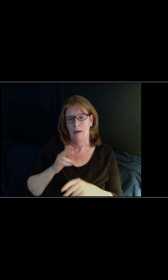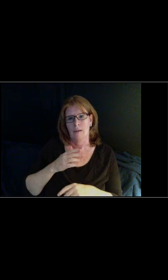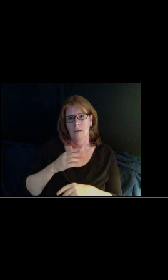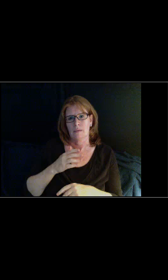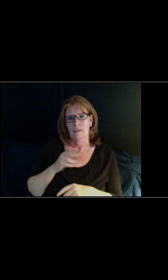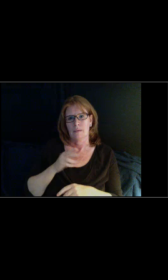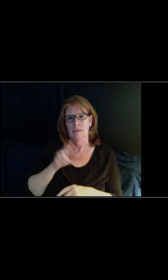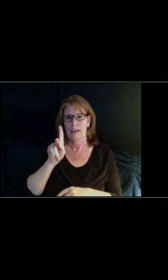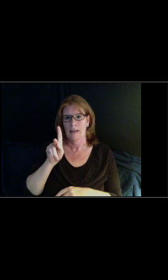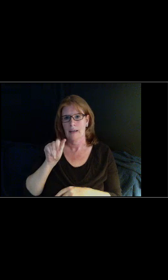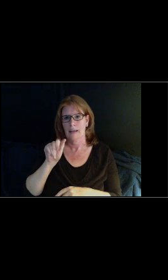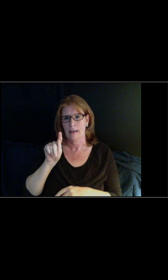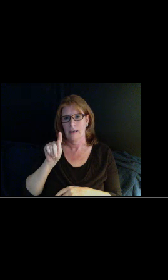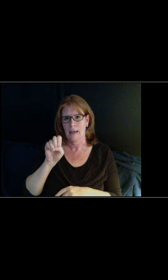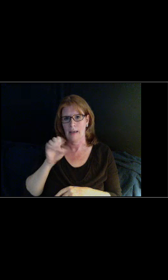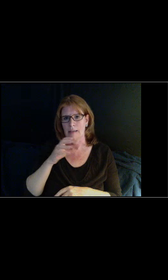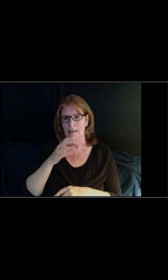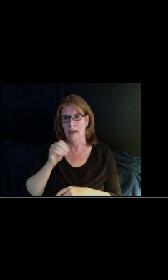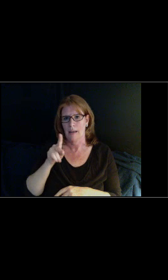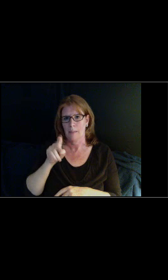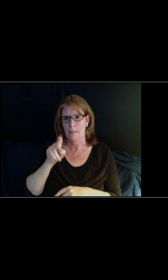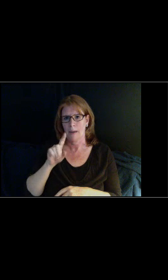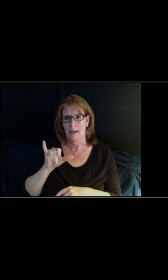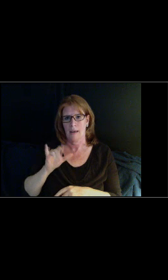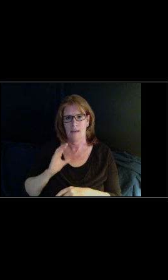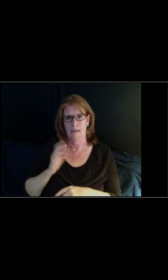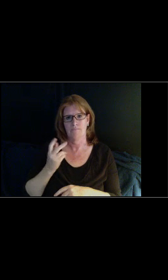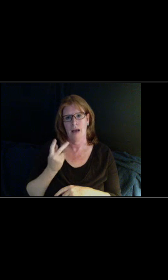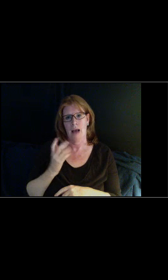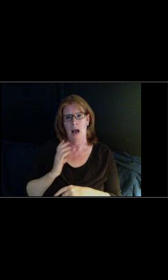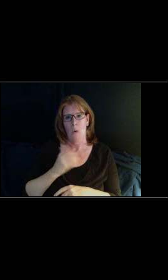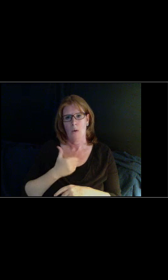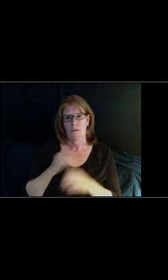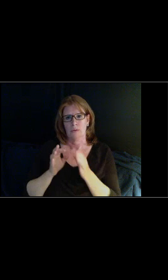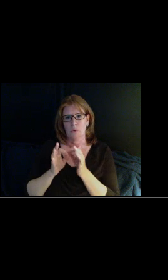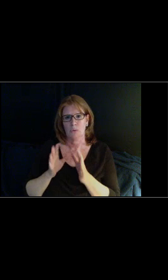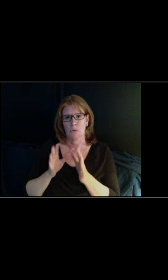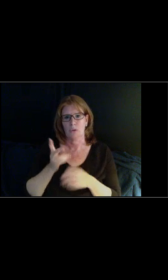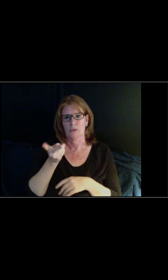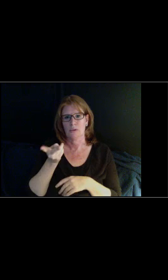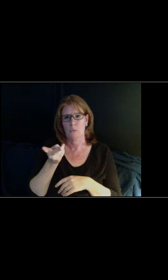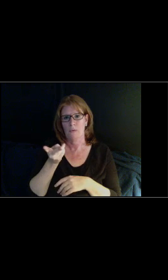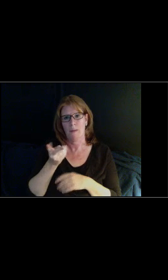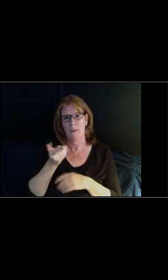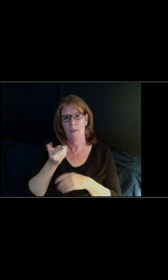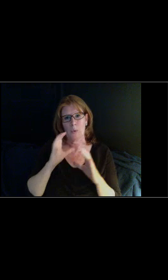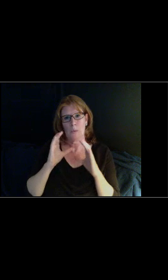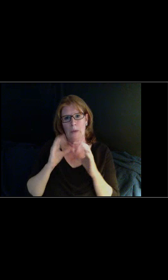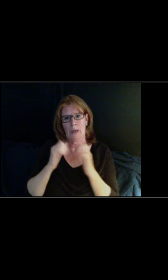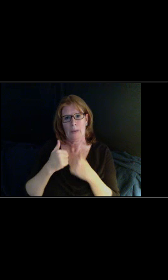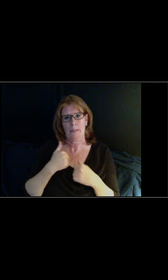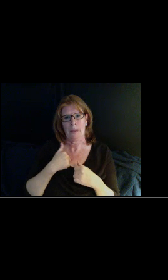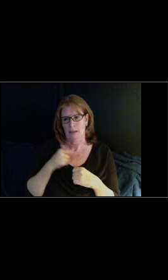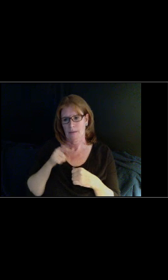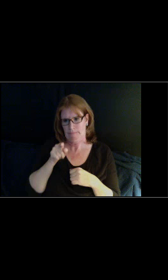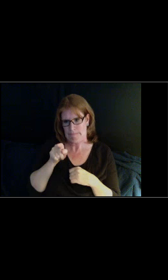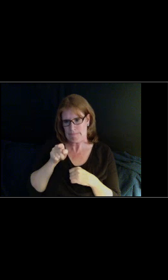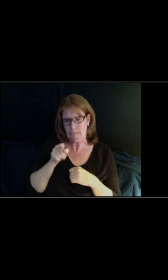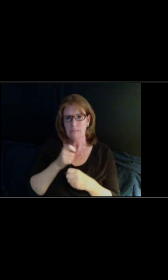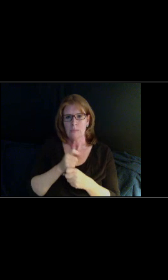I would like to make sure that I'm monitoring Kate and Peggy, our two interpreters this